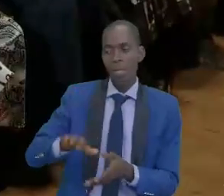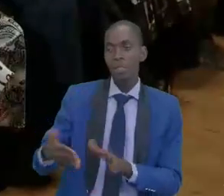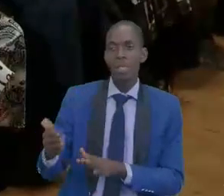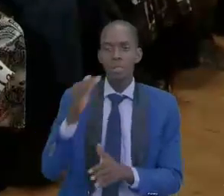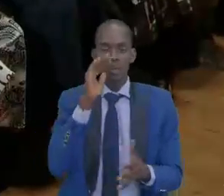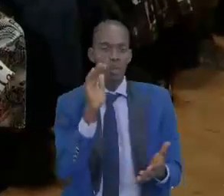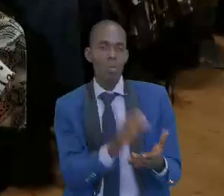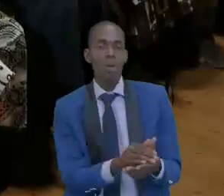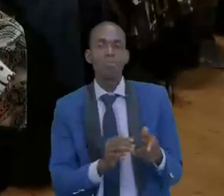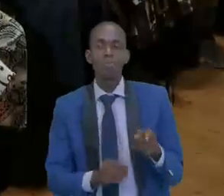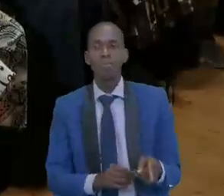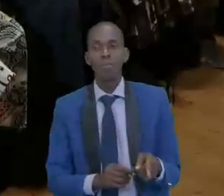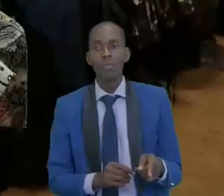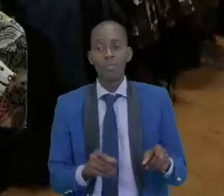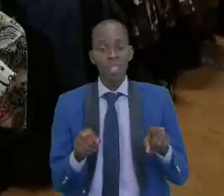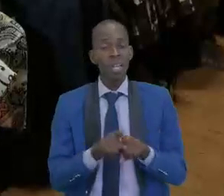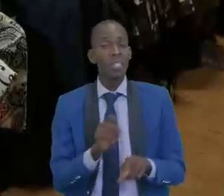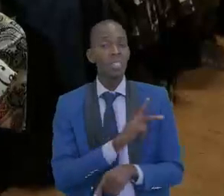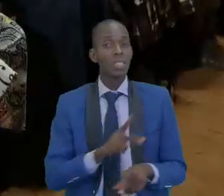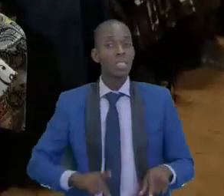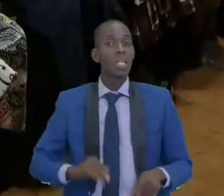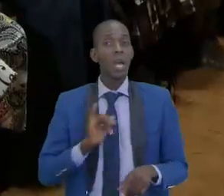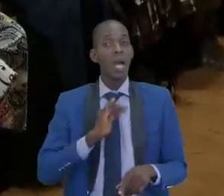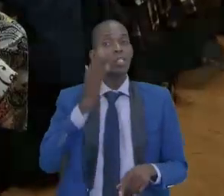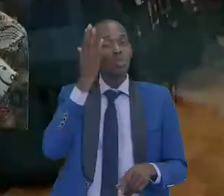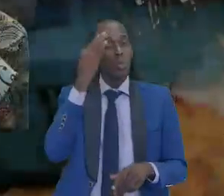As a king, I know what the king will do.